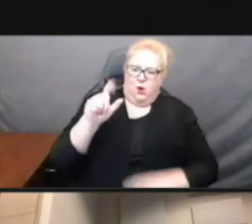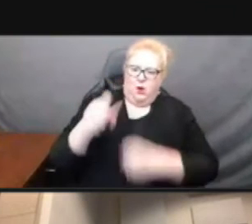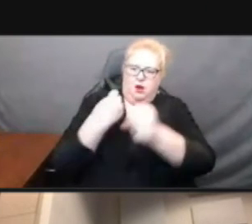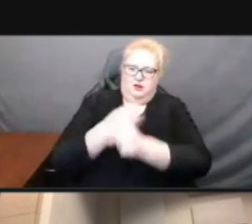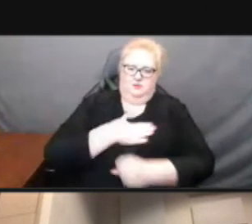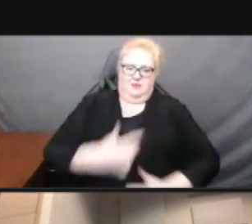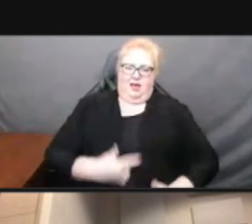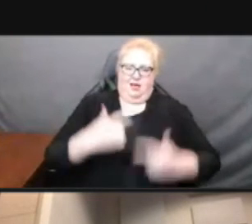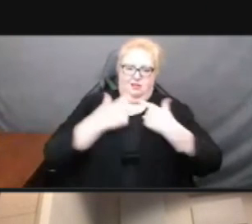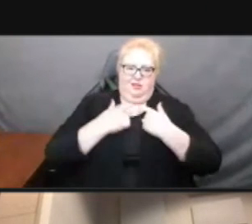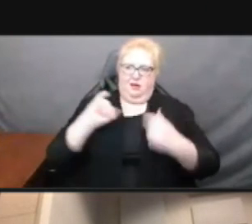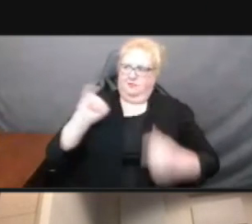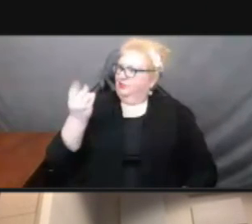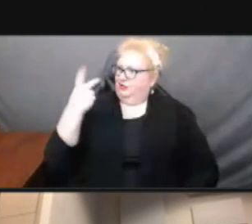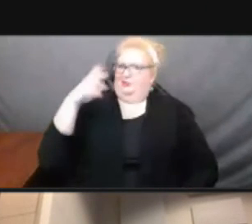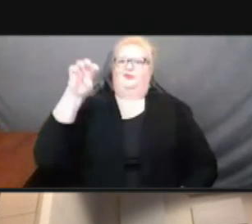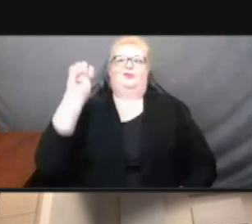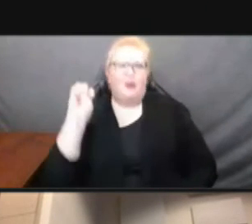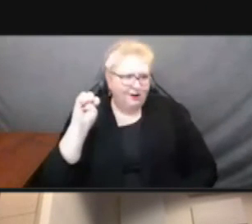I guess. But